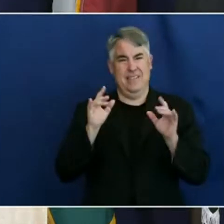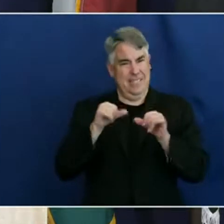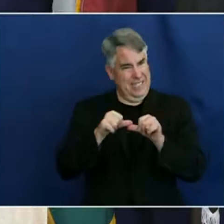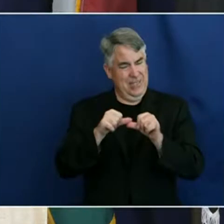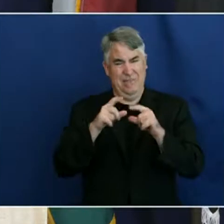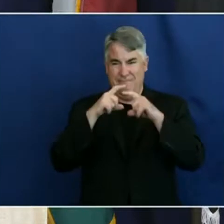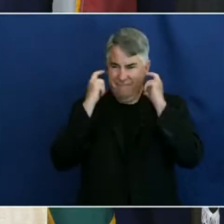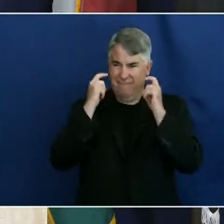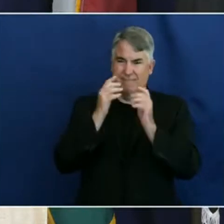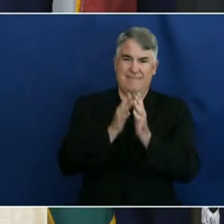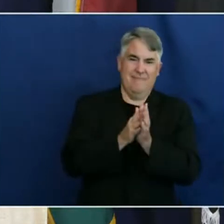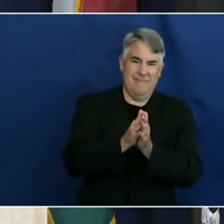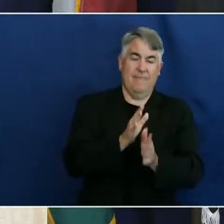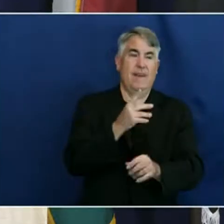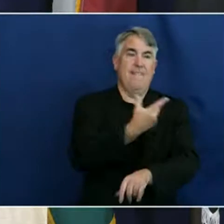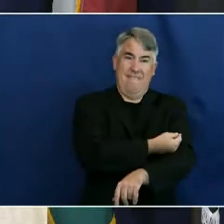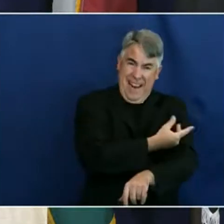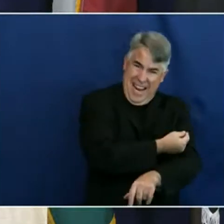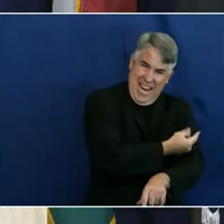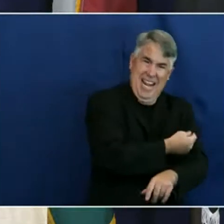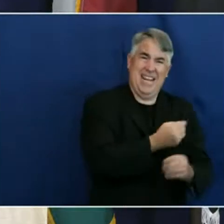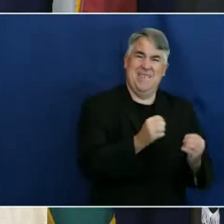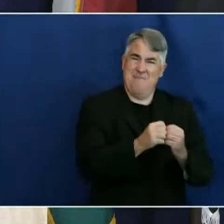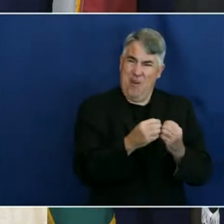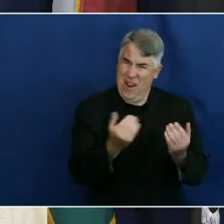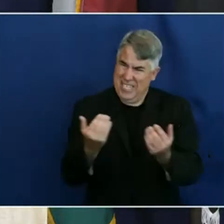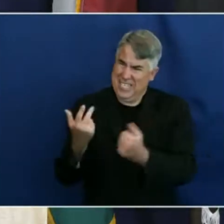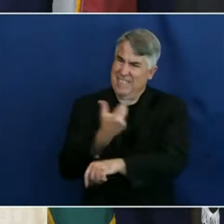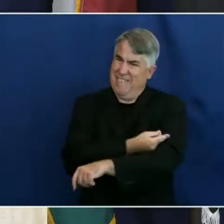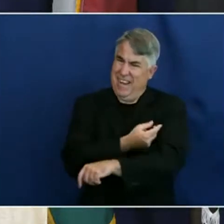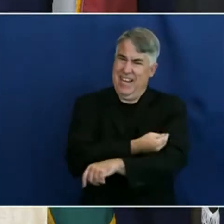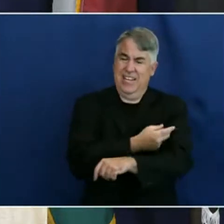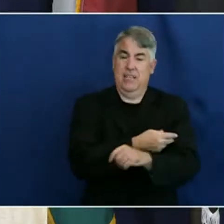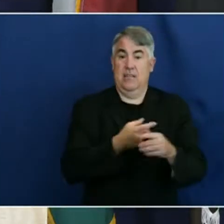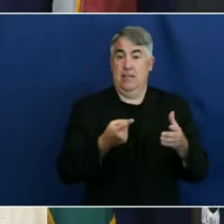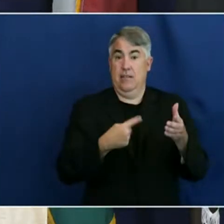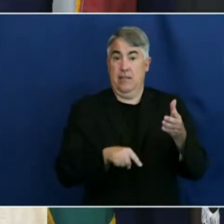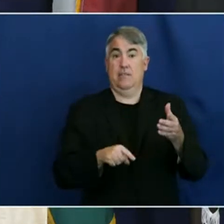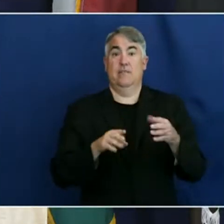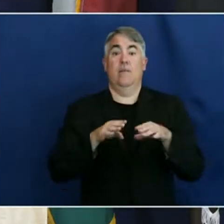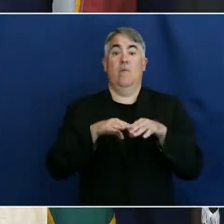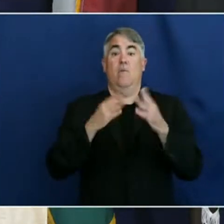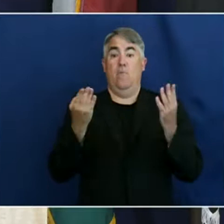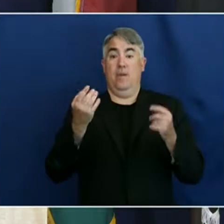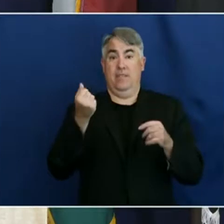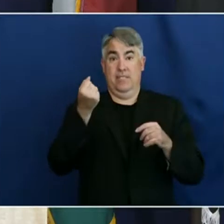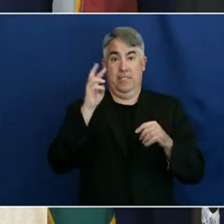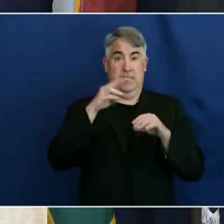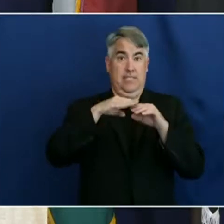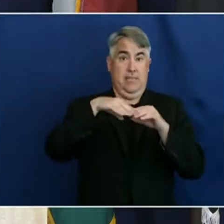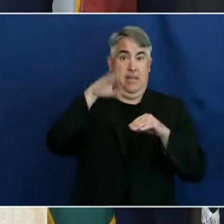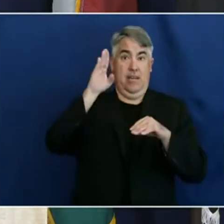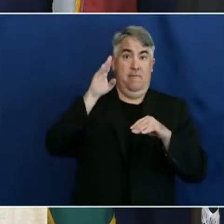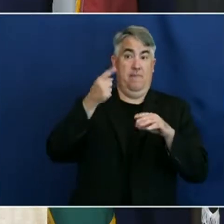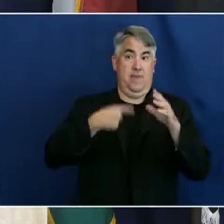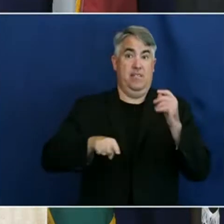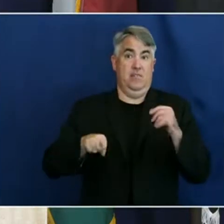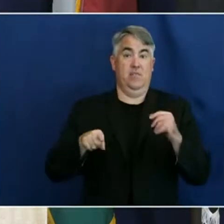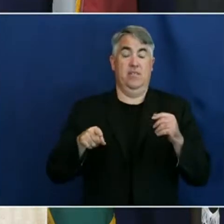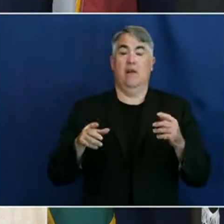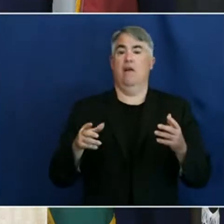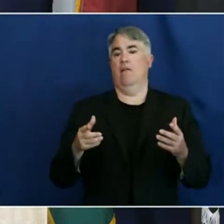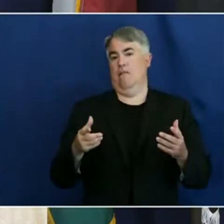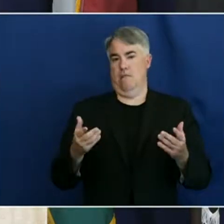you're not vaccinated, get vaccinated. And once next week when it opens up for 16 years of age and older for individuals